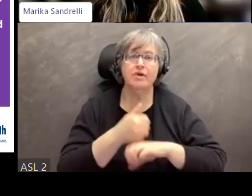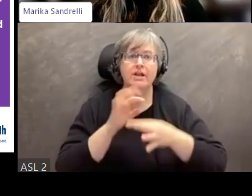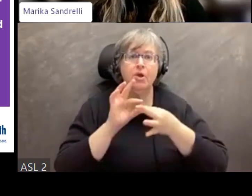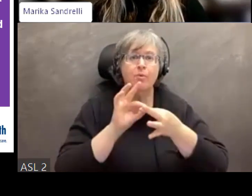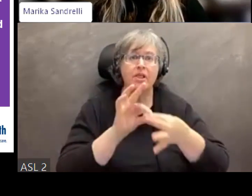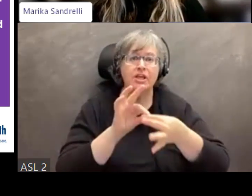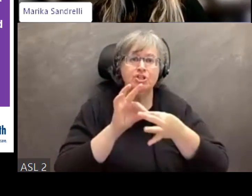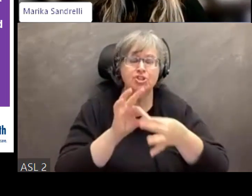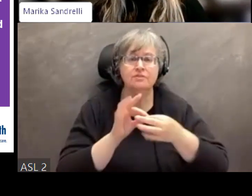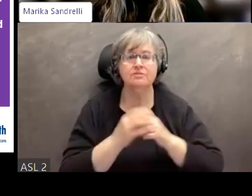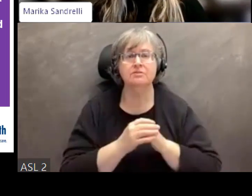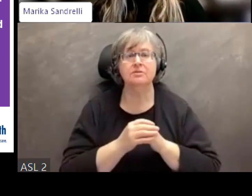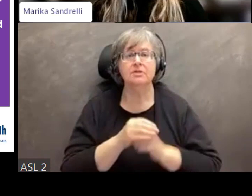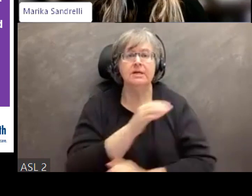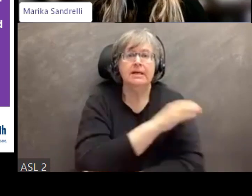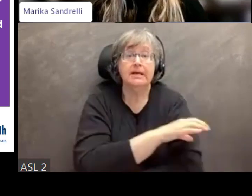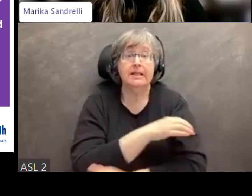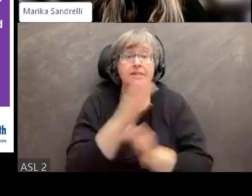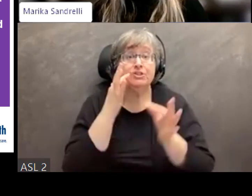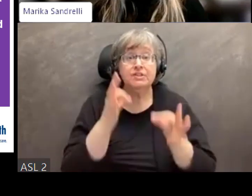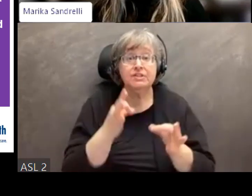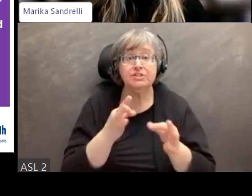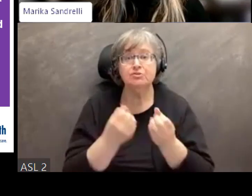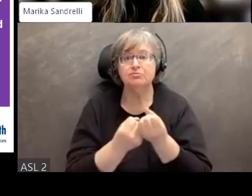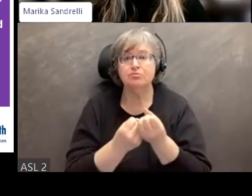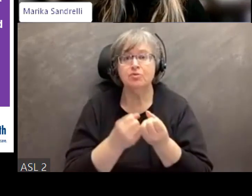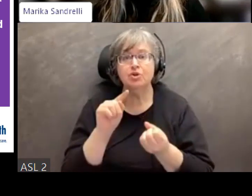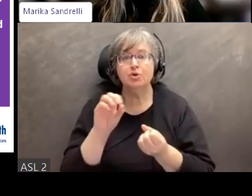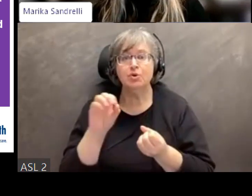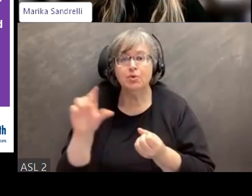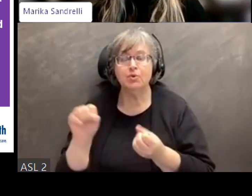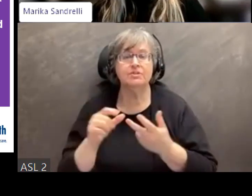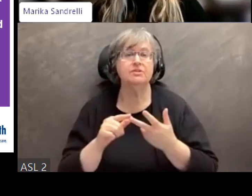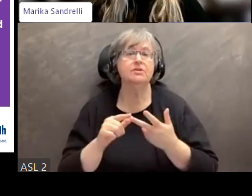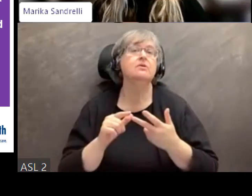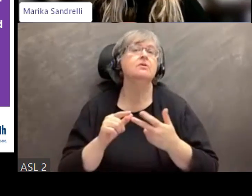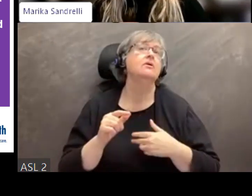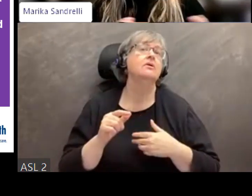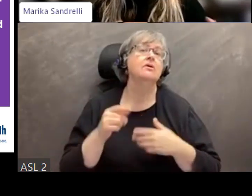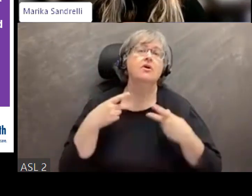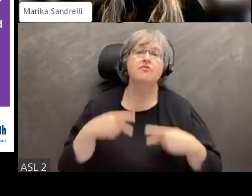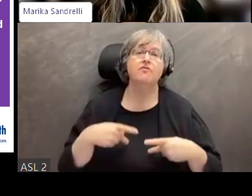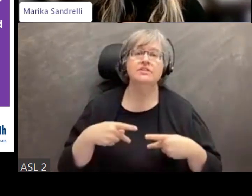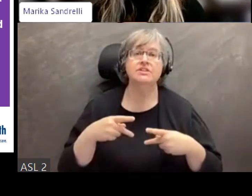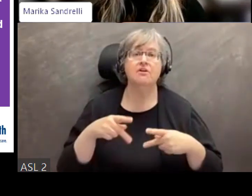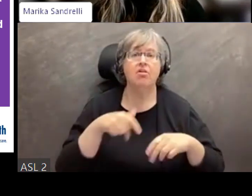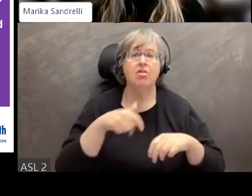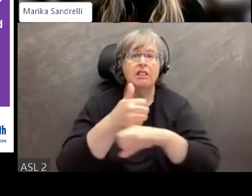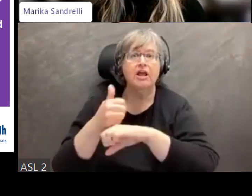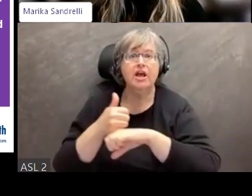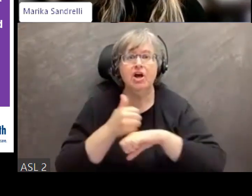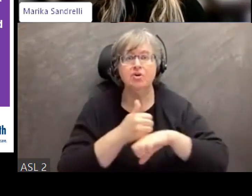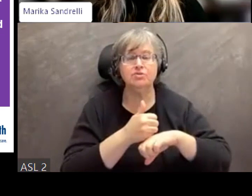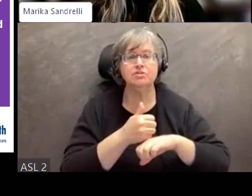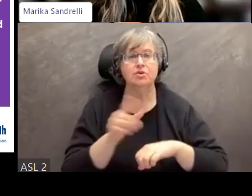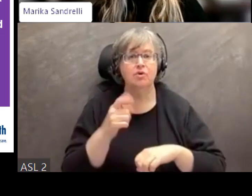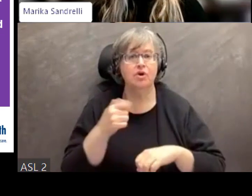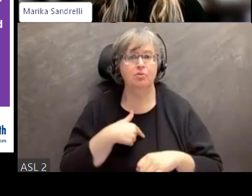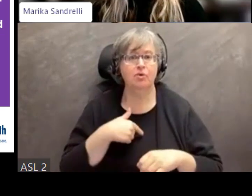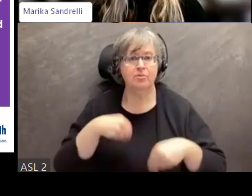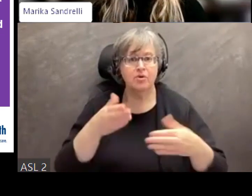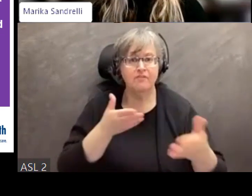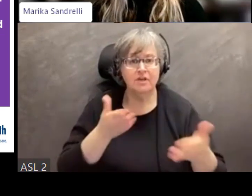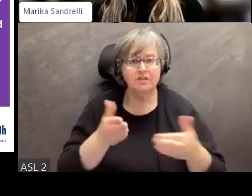creating relationships, clinical decision support tools, physical layouts in our service settings,